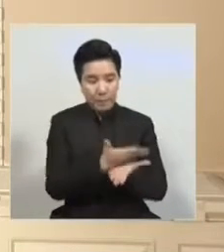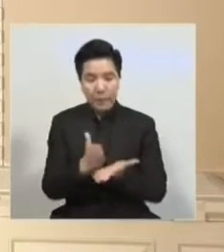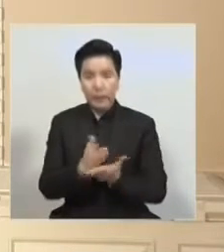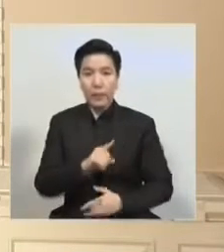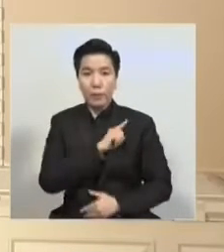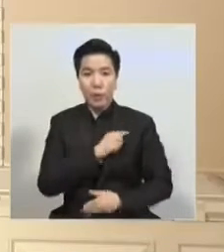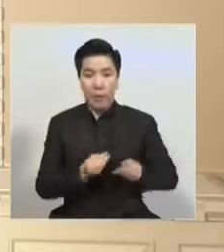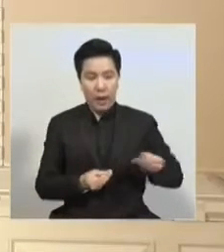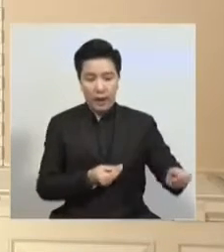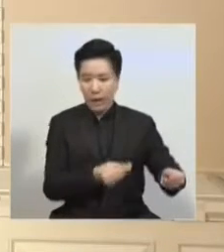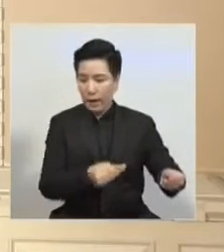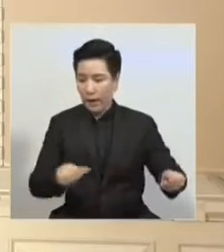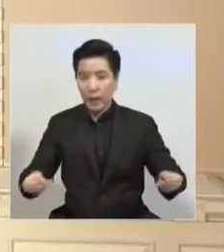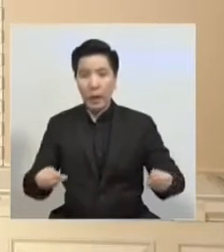coronavirus.